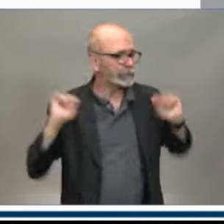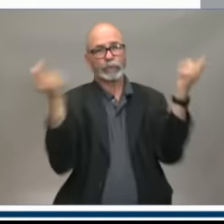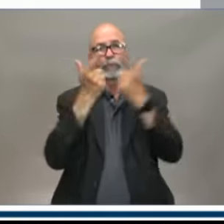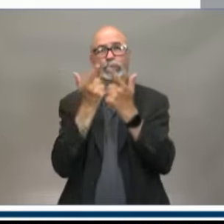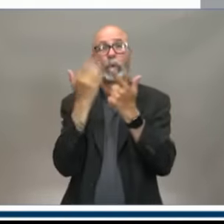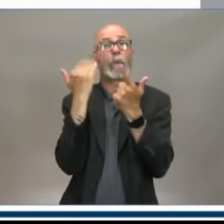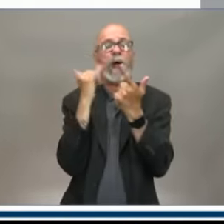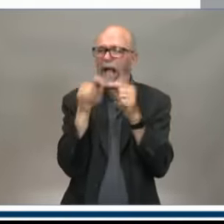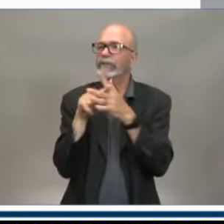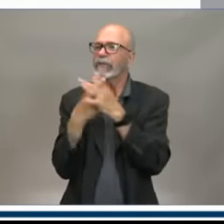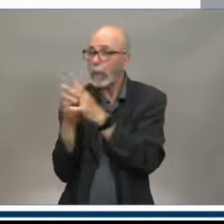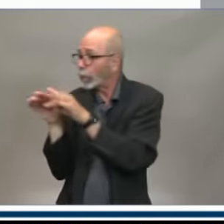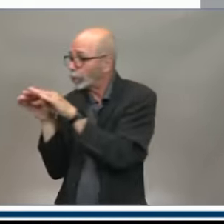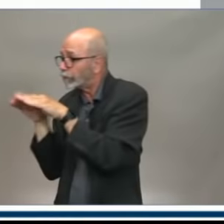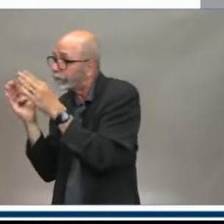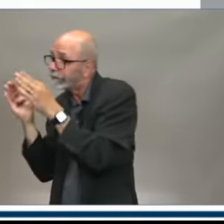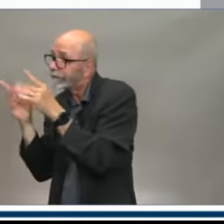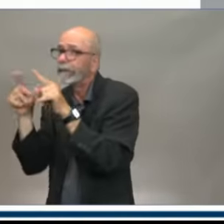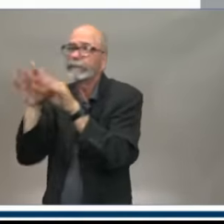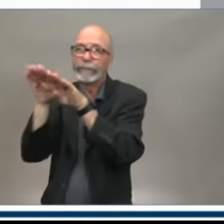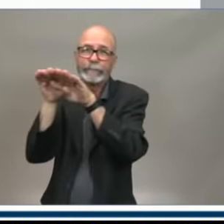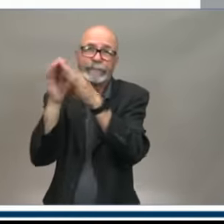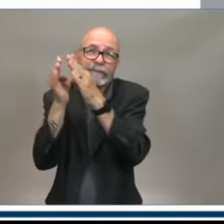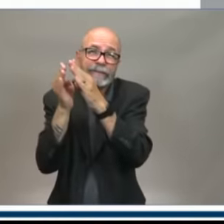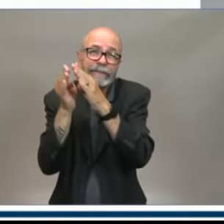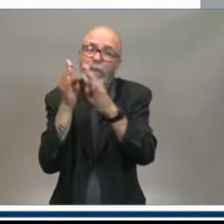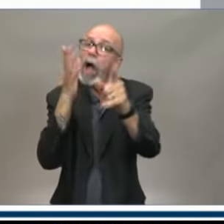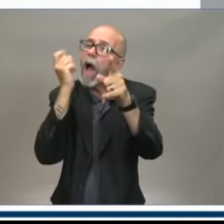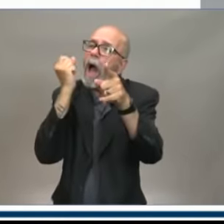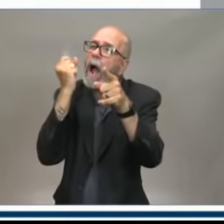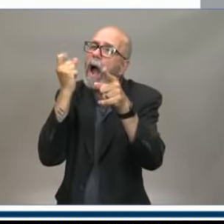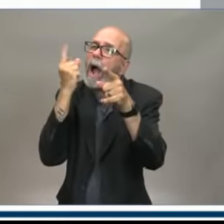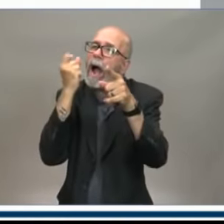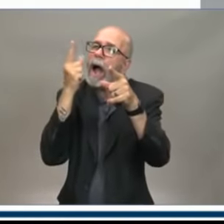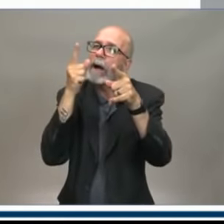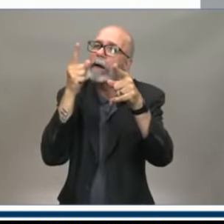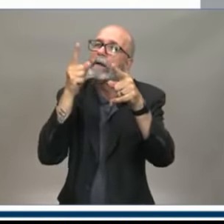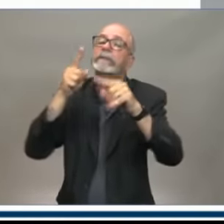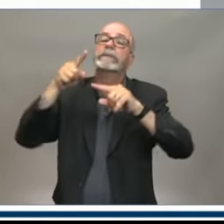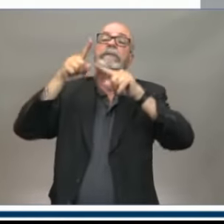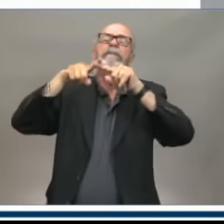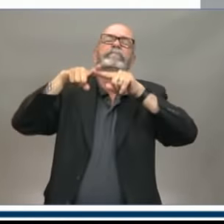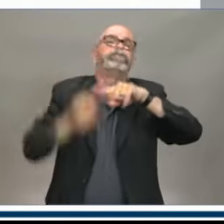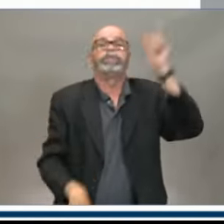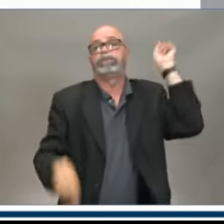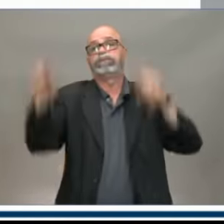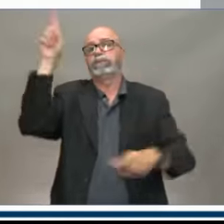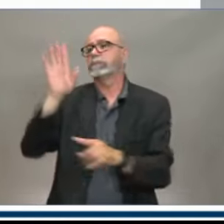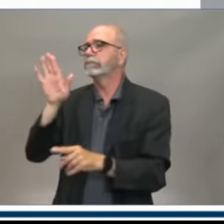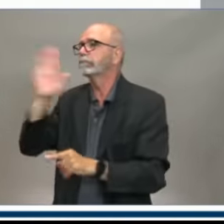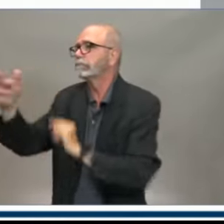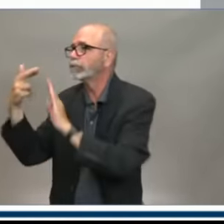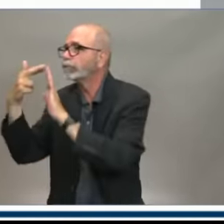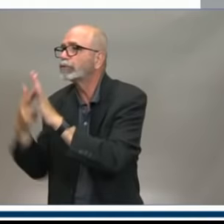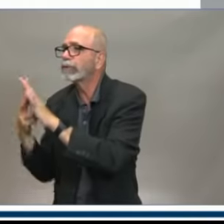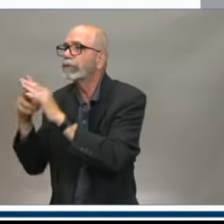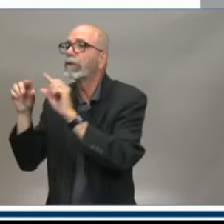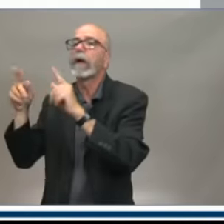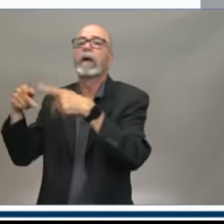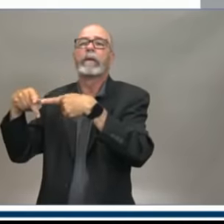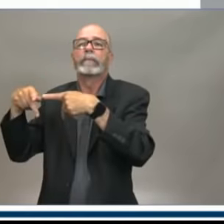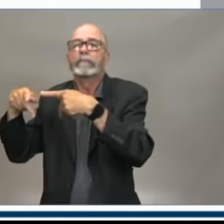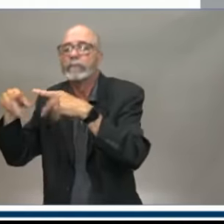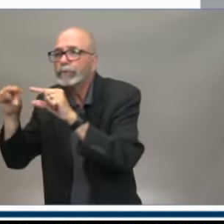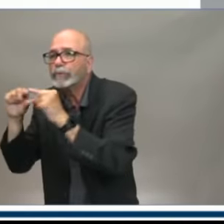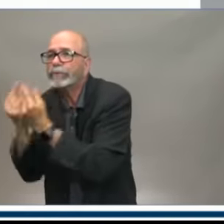there's a greater diversity as we open things up, and what are the rules around all of those that facilitates an appropriate number of people